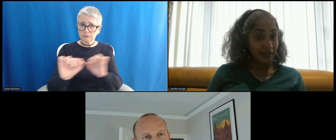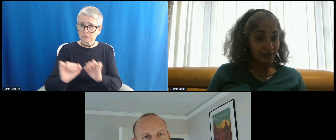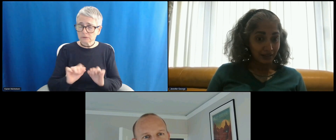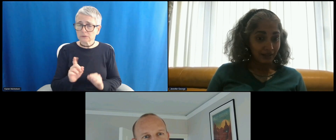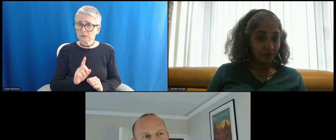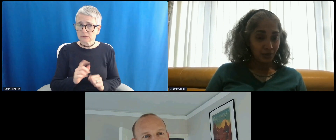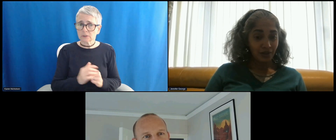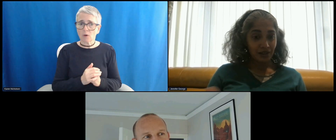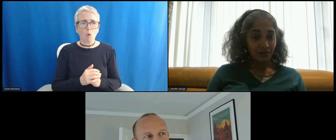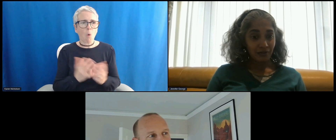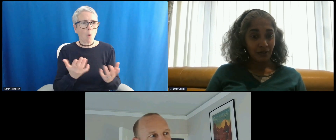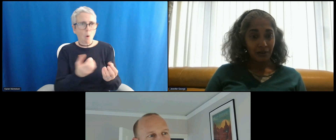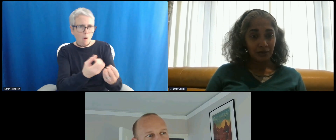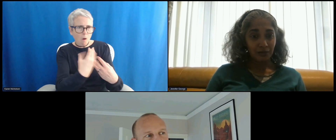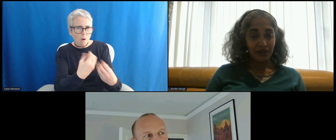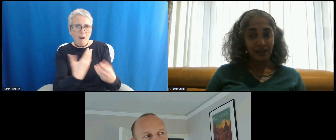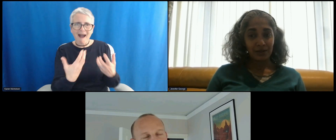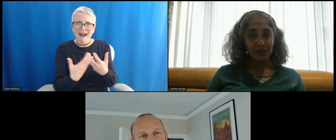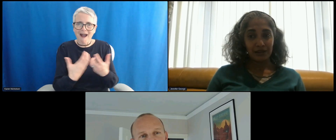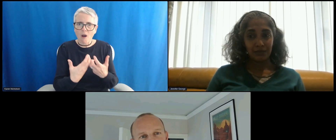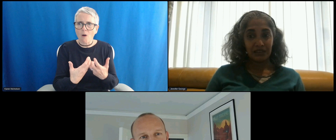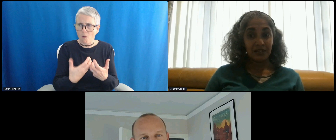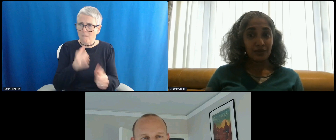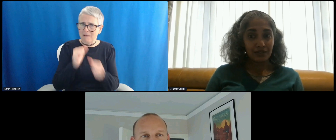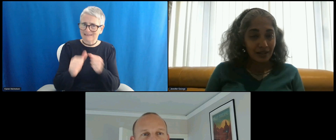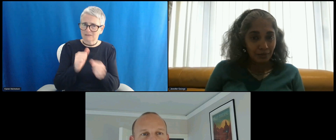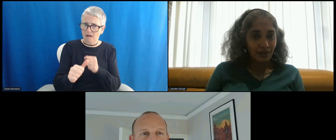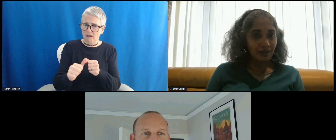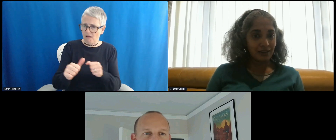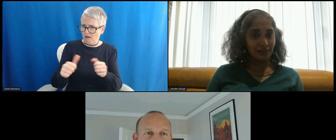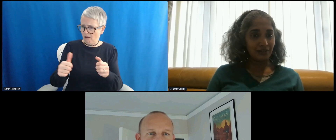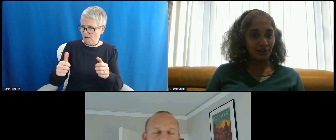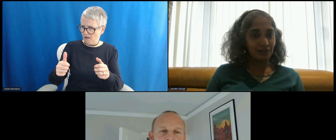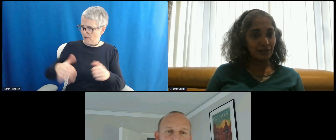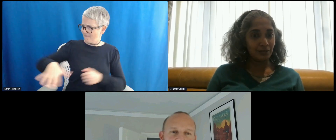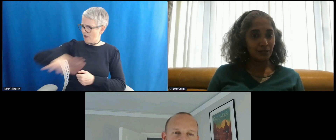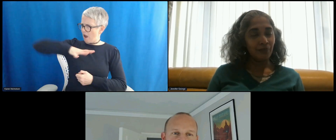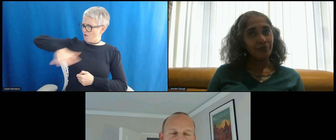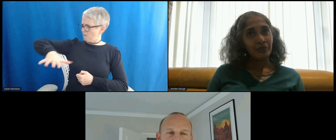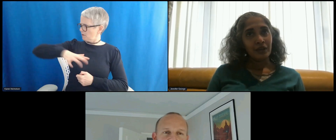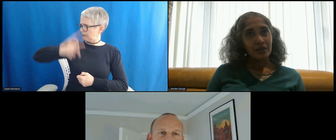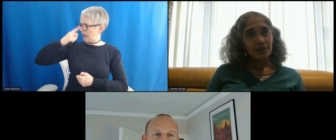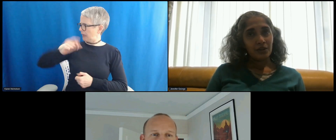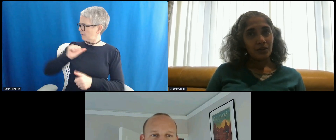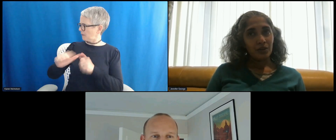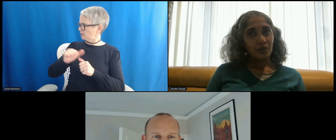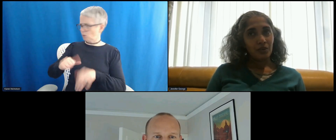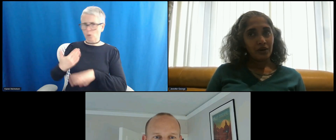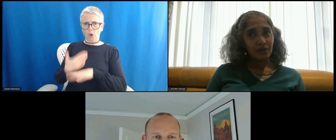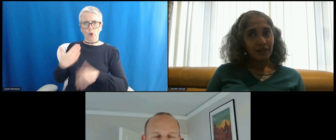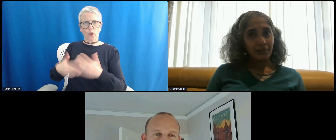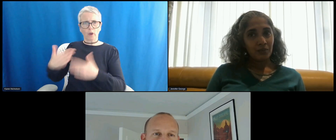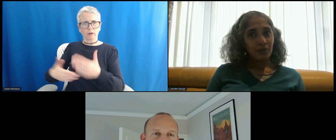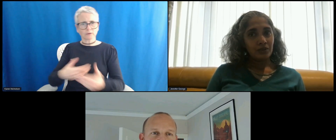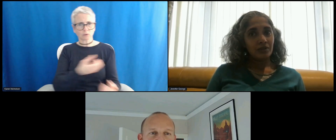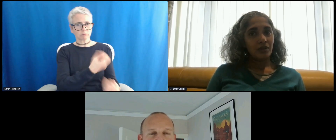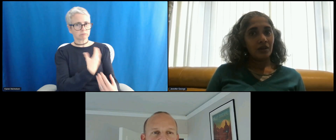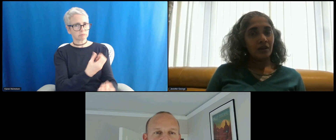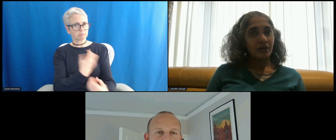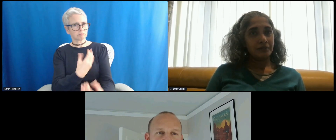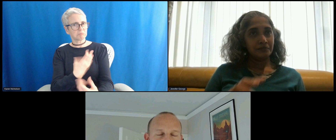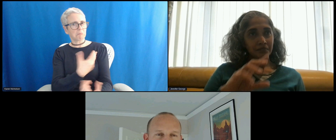perform better, what kind of environment might actually increase their productivity, for example. So one of them